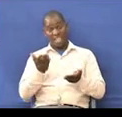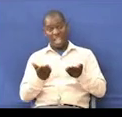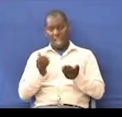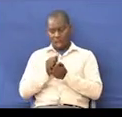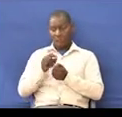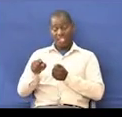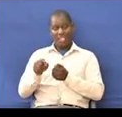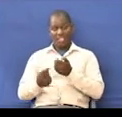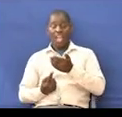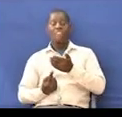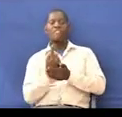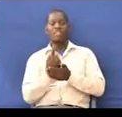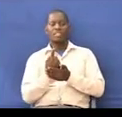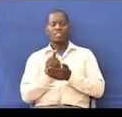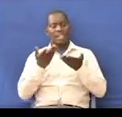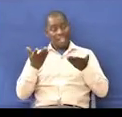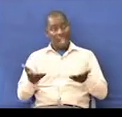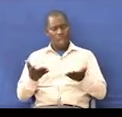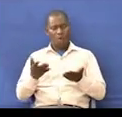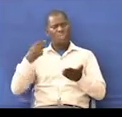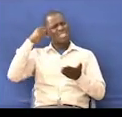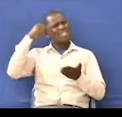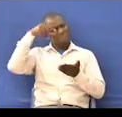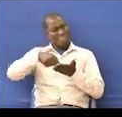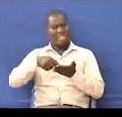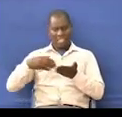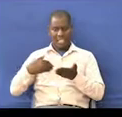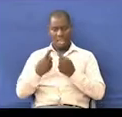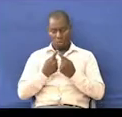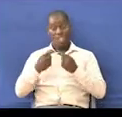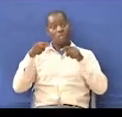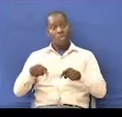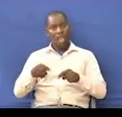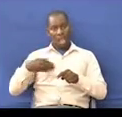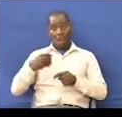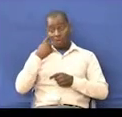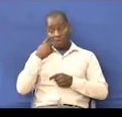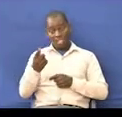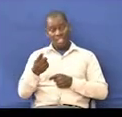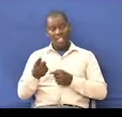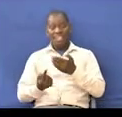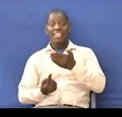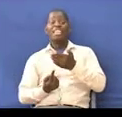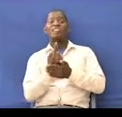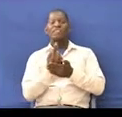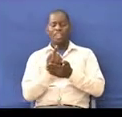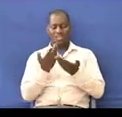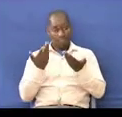were some of the effects. But our main concern today is just now to see the effects which